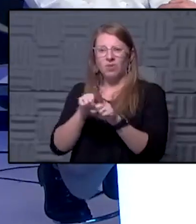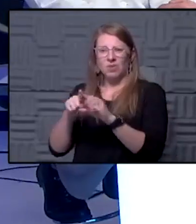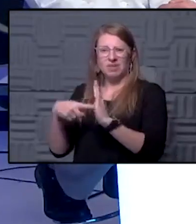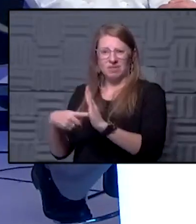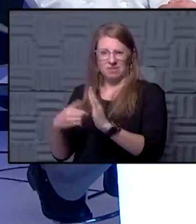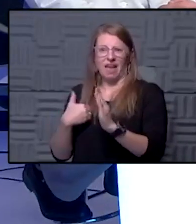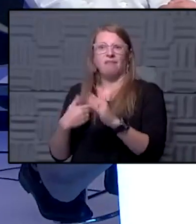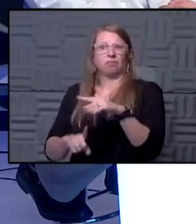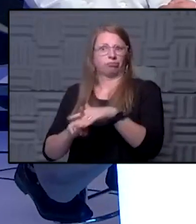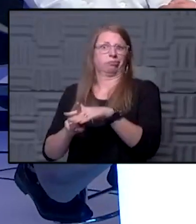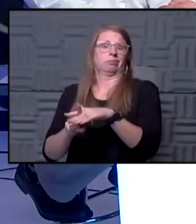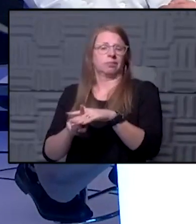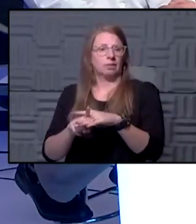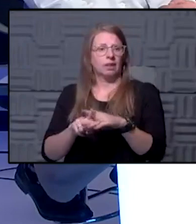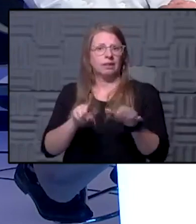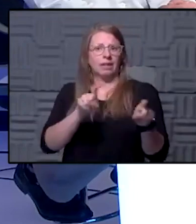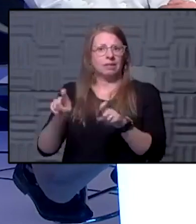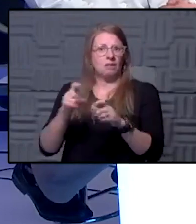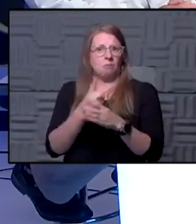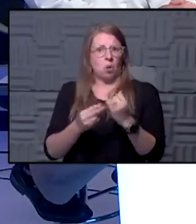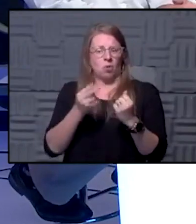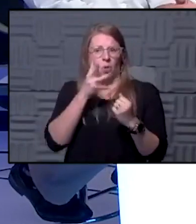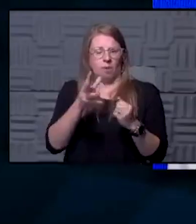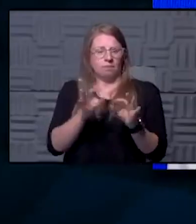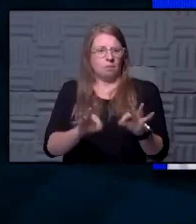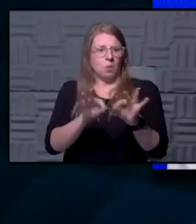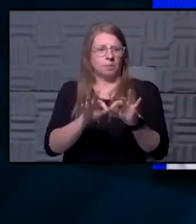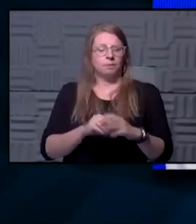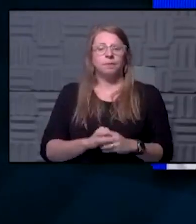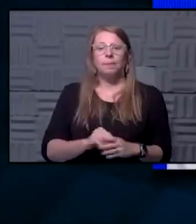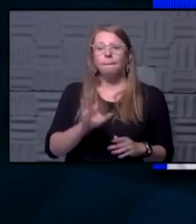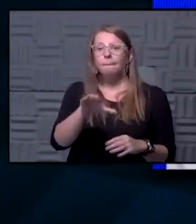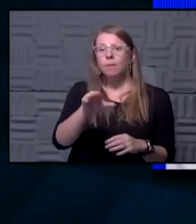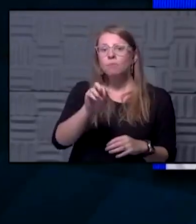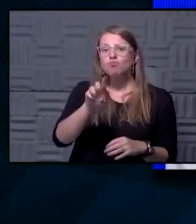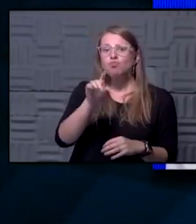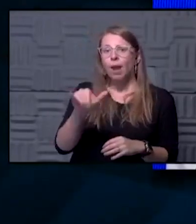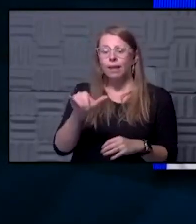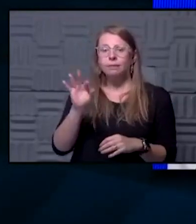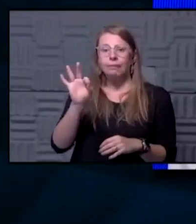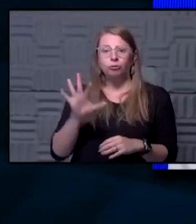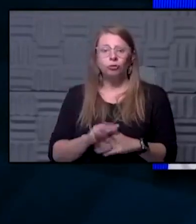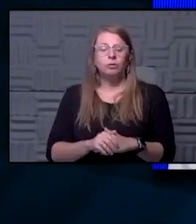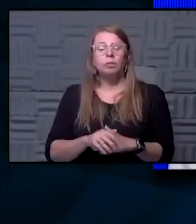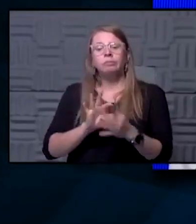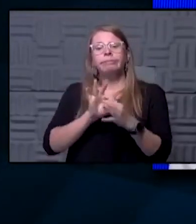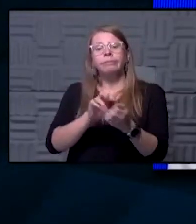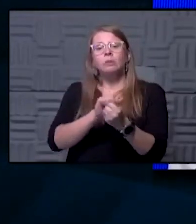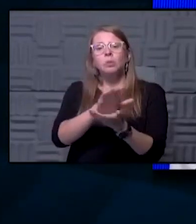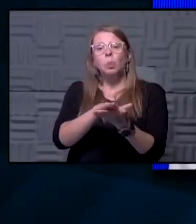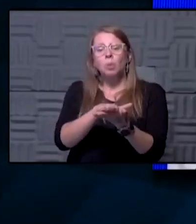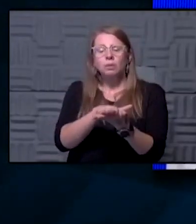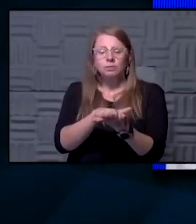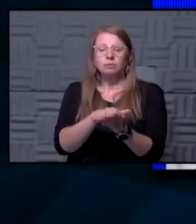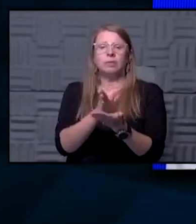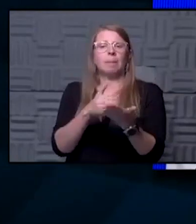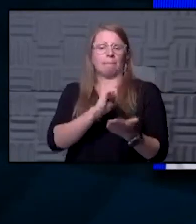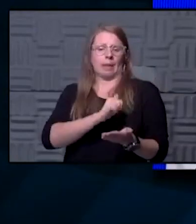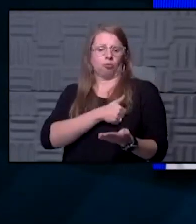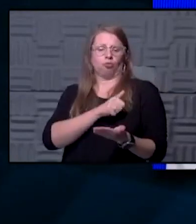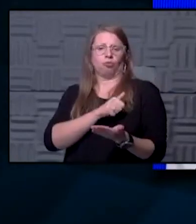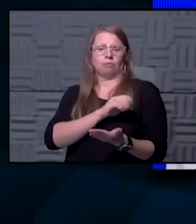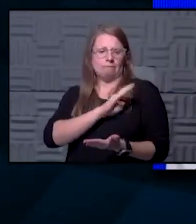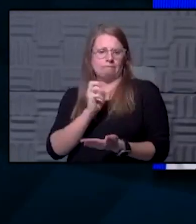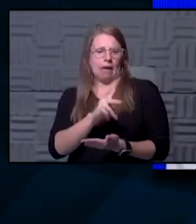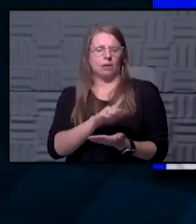as you've talked and counseled your congregation, and I know there had to be a lot of questions about school, tell us about some of the attitudes about